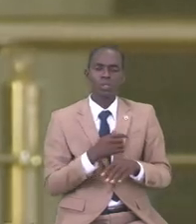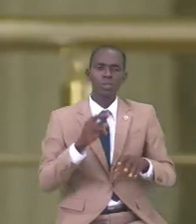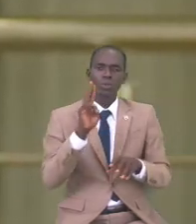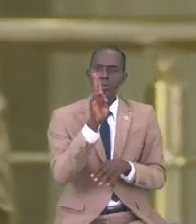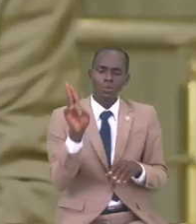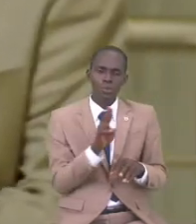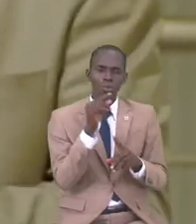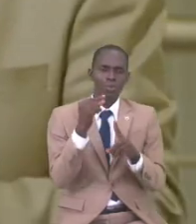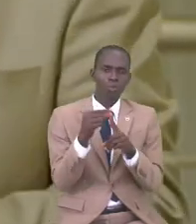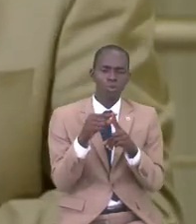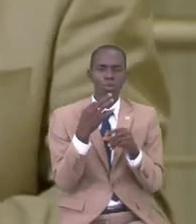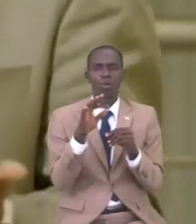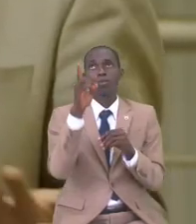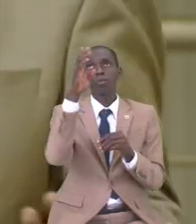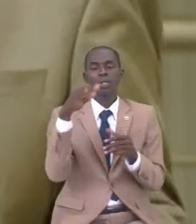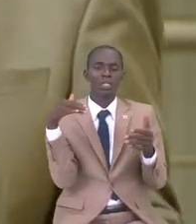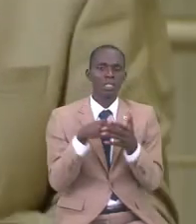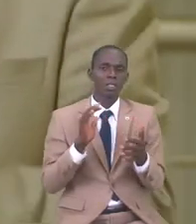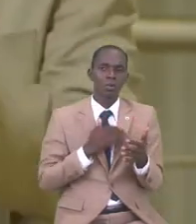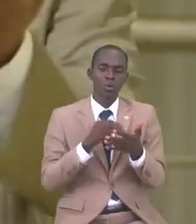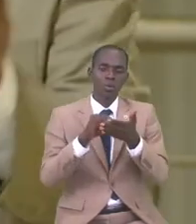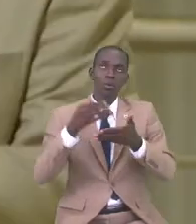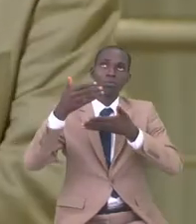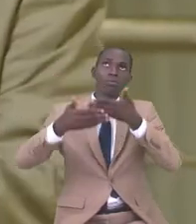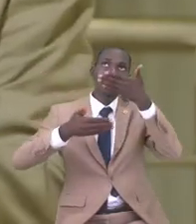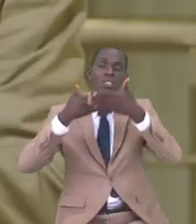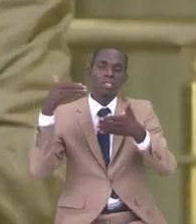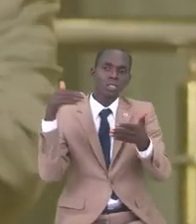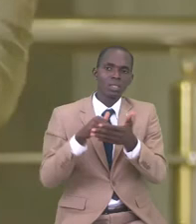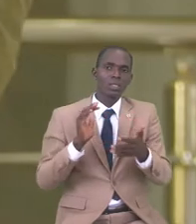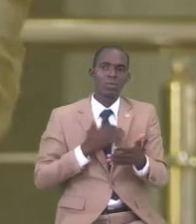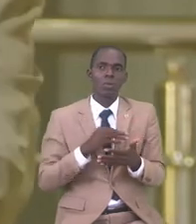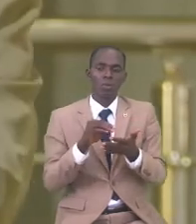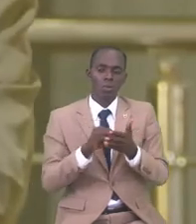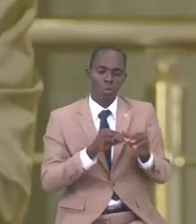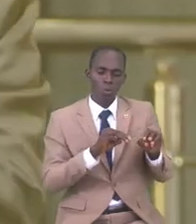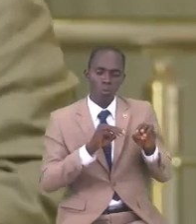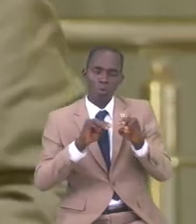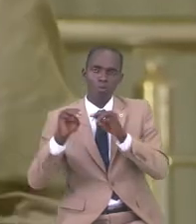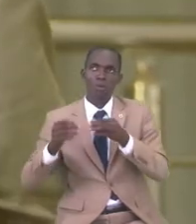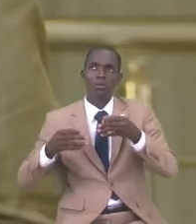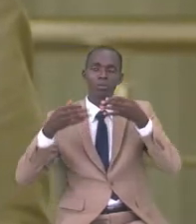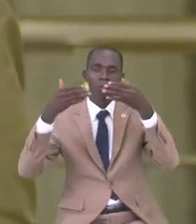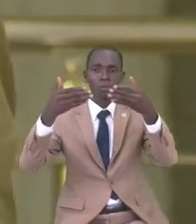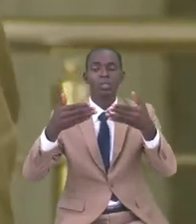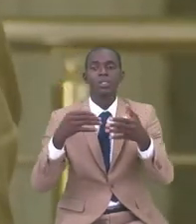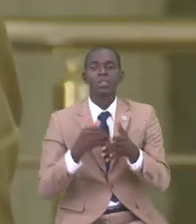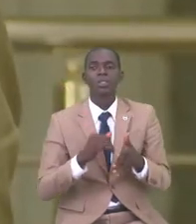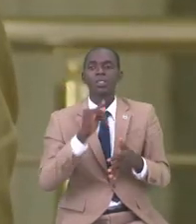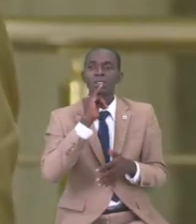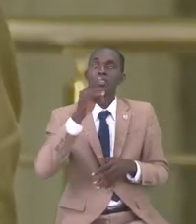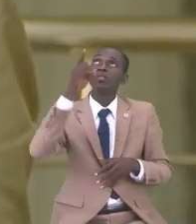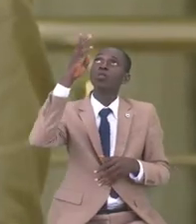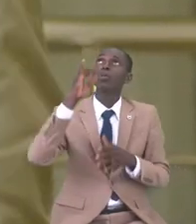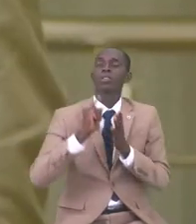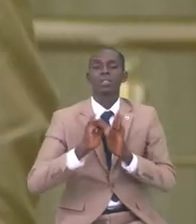we're quoting scriptures against our own moving forward. It's the God that gave